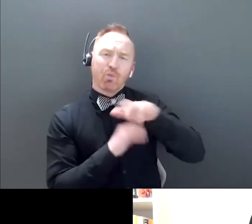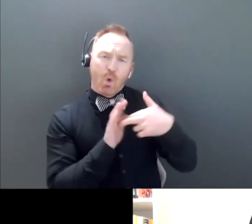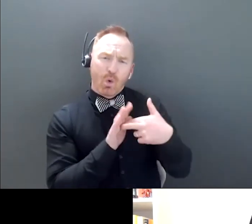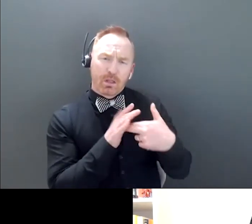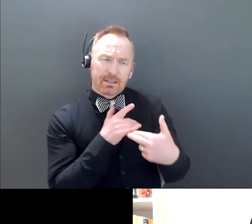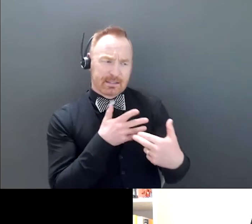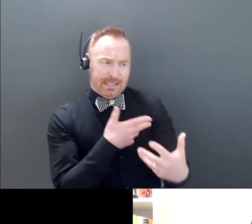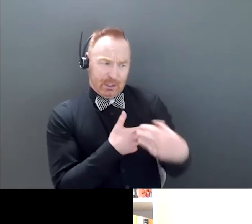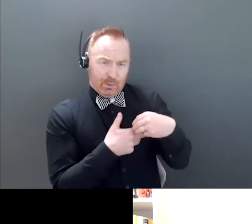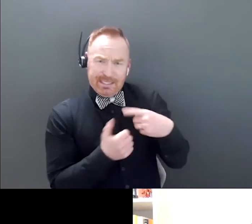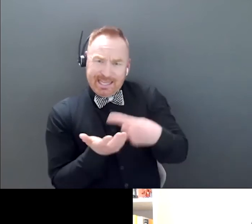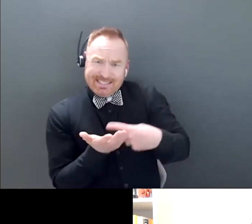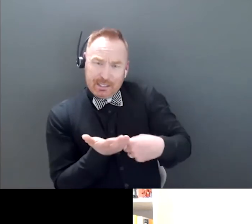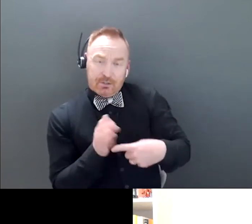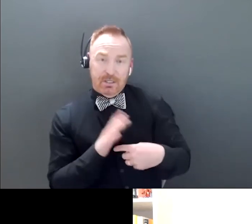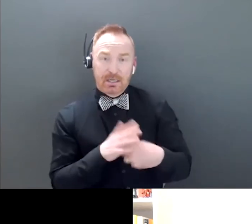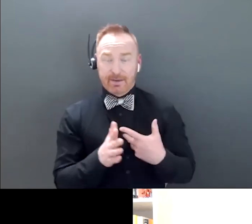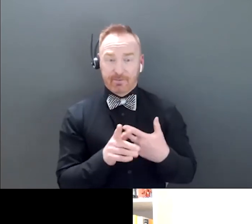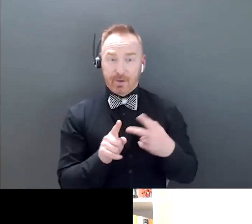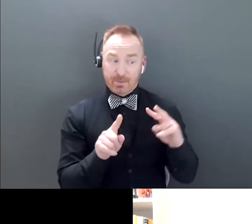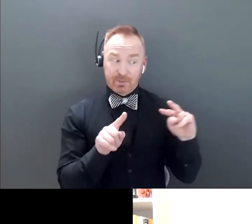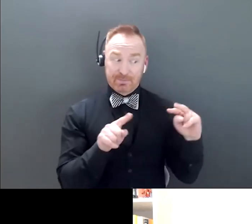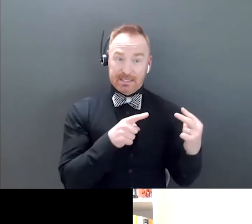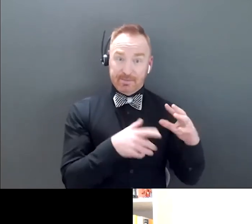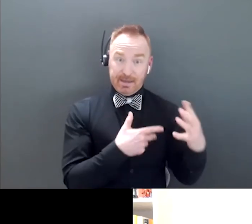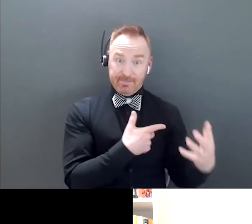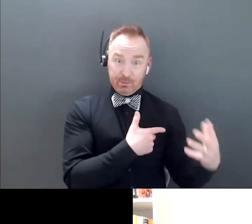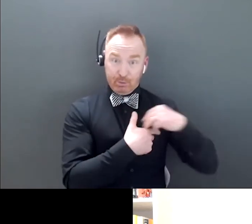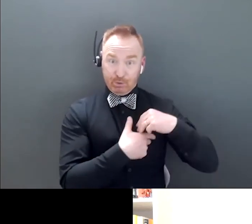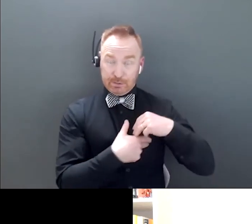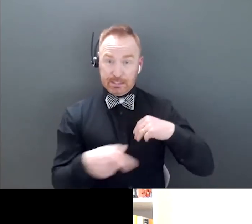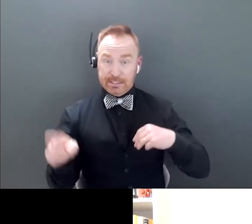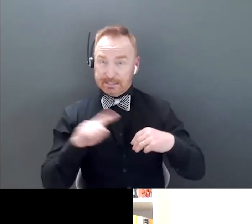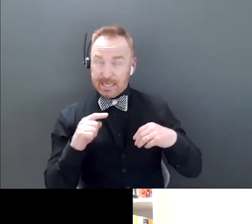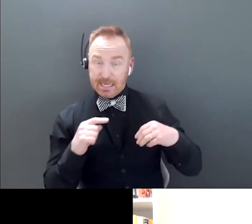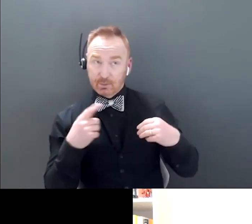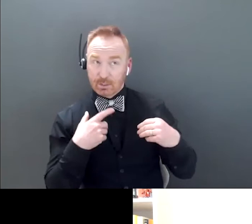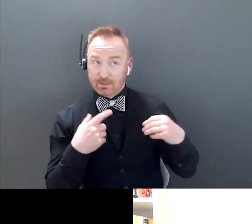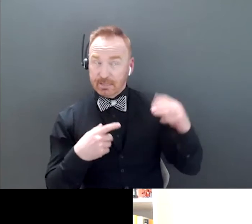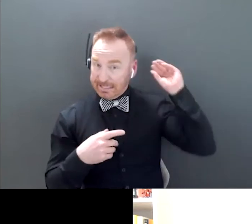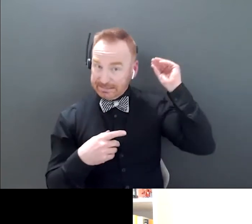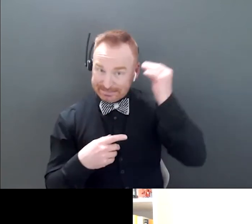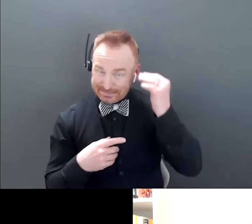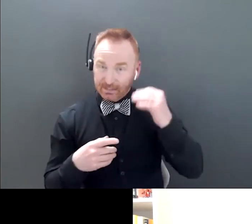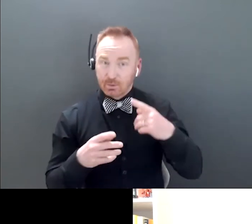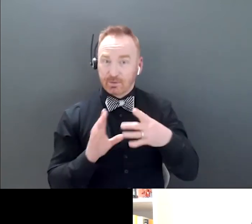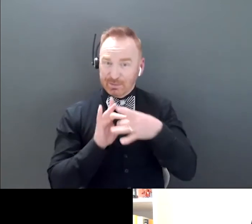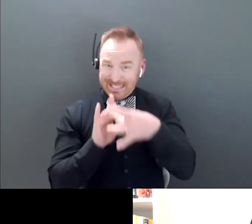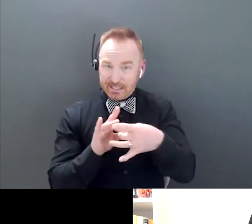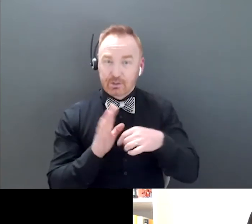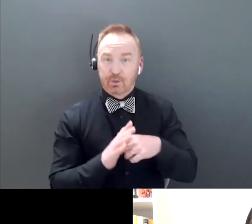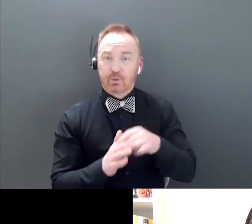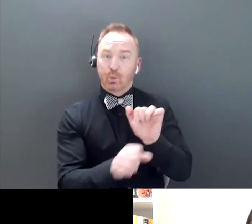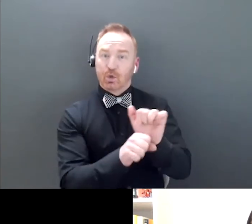Is an inclusive lens considered when people are thinking about how to adjust to changes in the future of work, especially on the industry side?